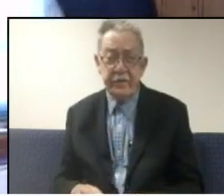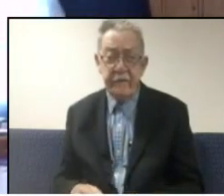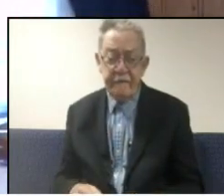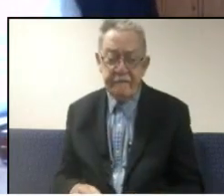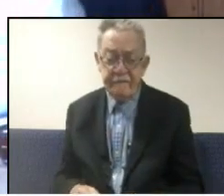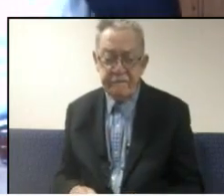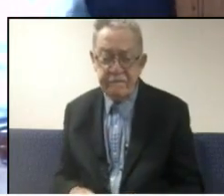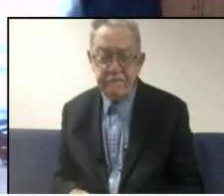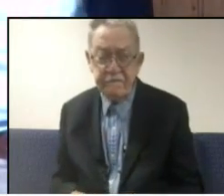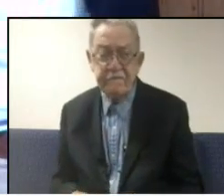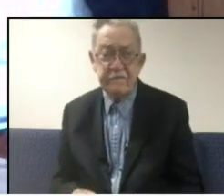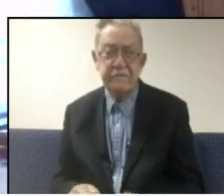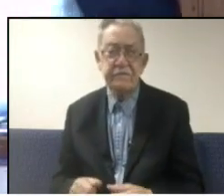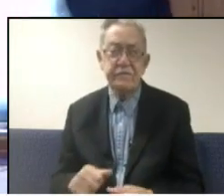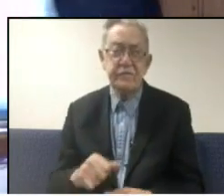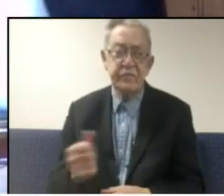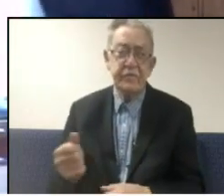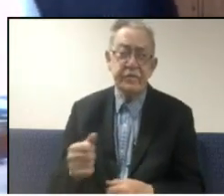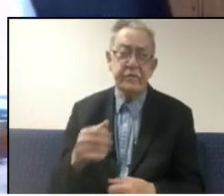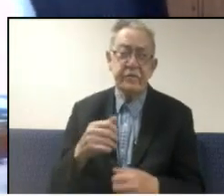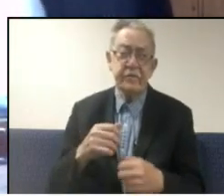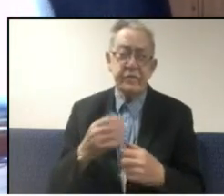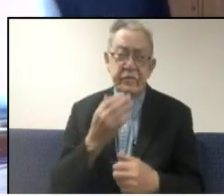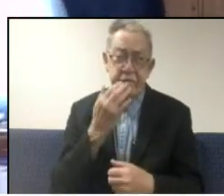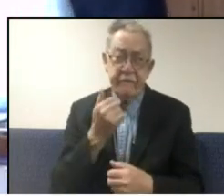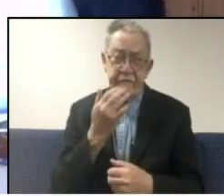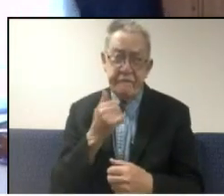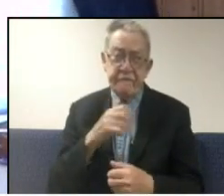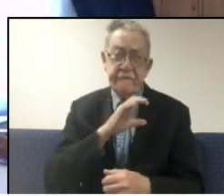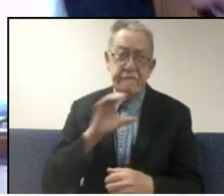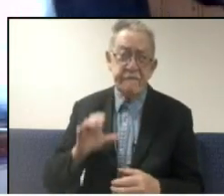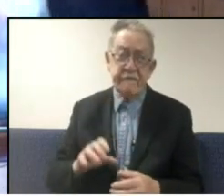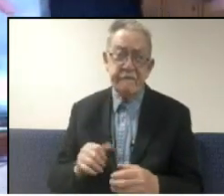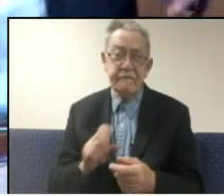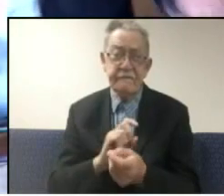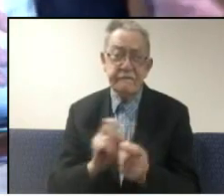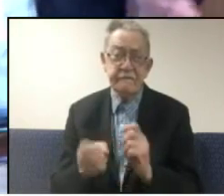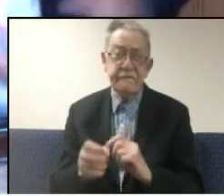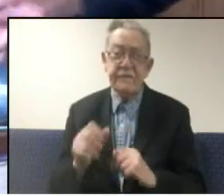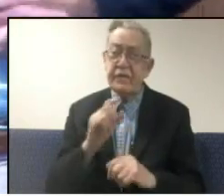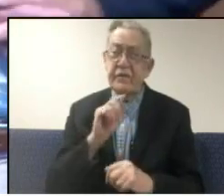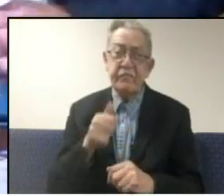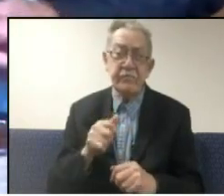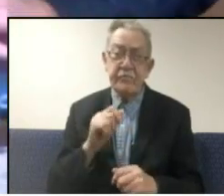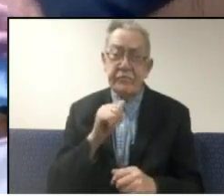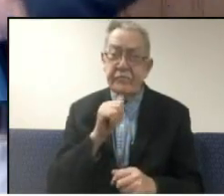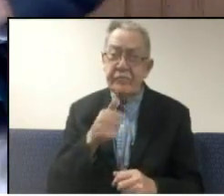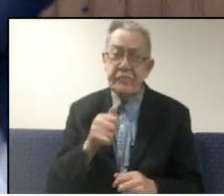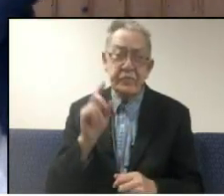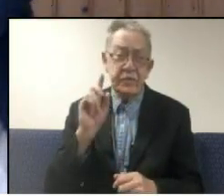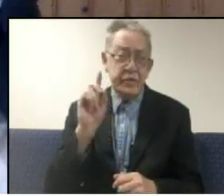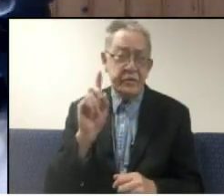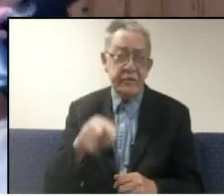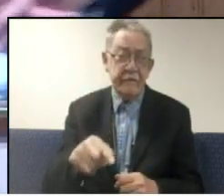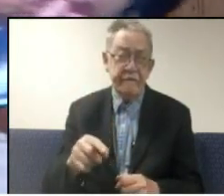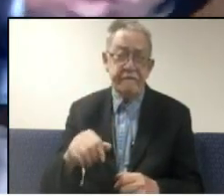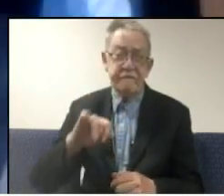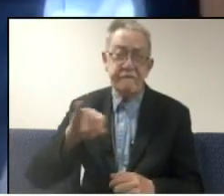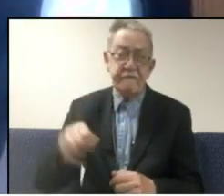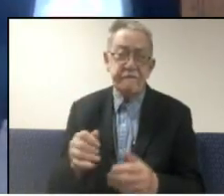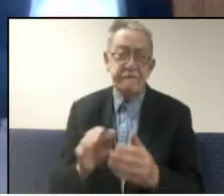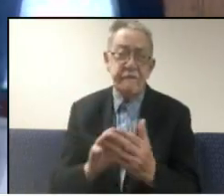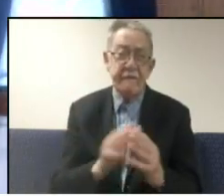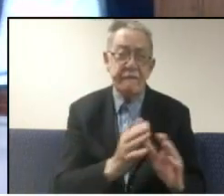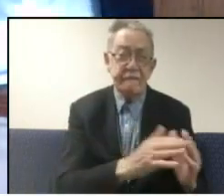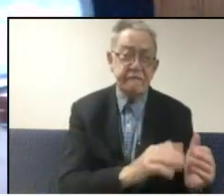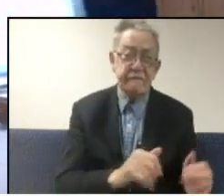place among the other Hebrew Christians that were being converted there. He said, I didn't go to Jerusalem to those who were apostles before me,